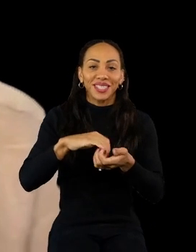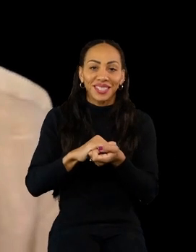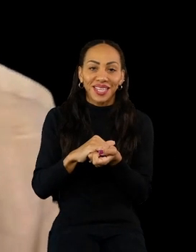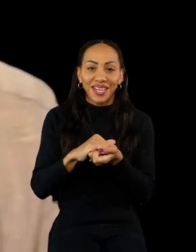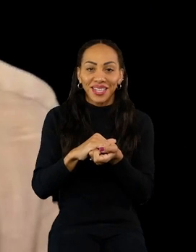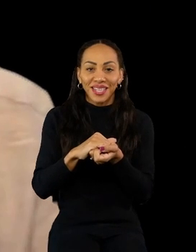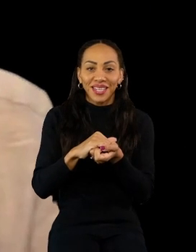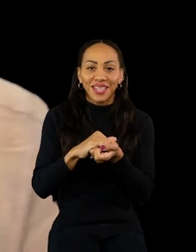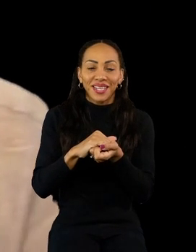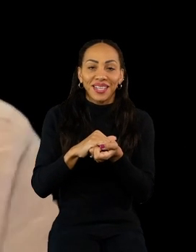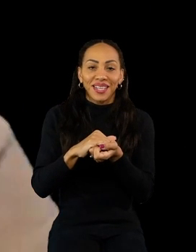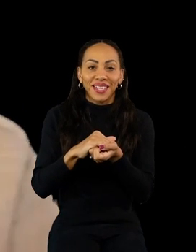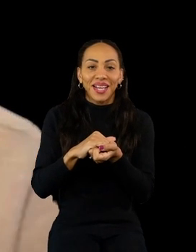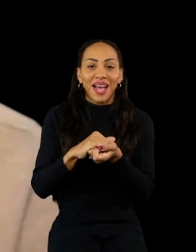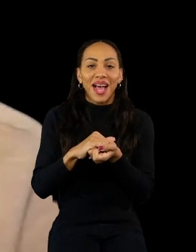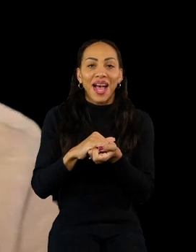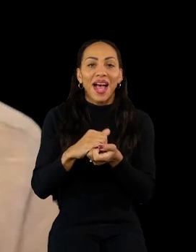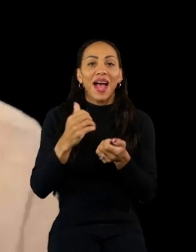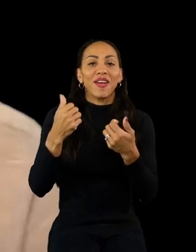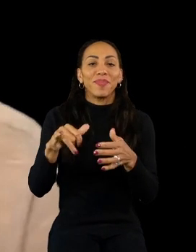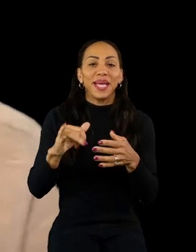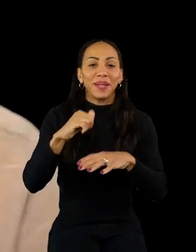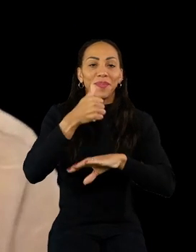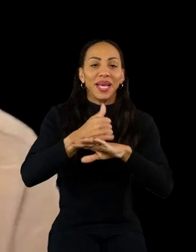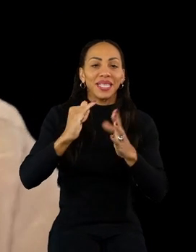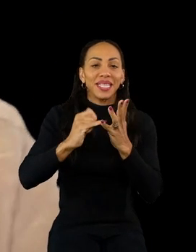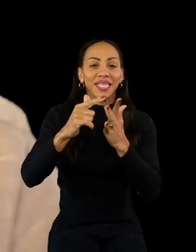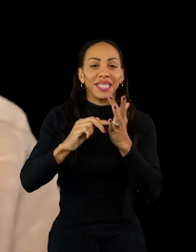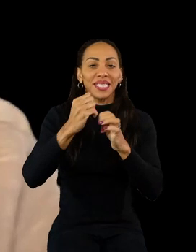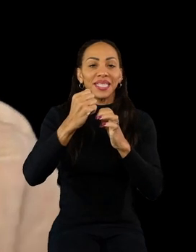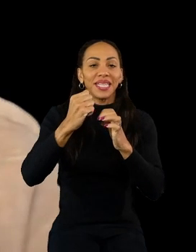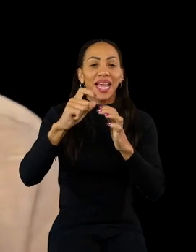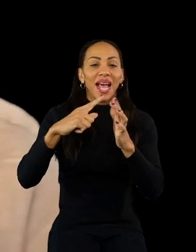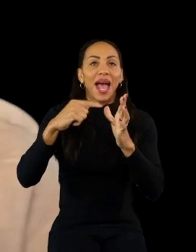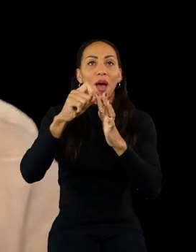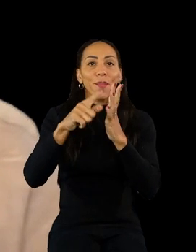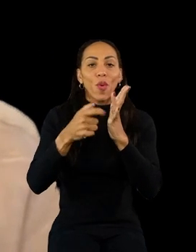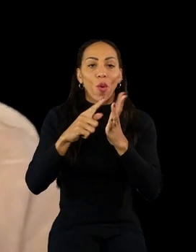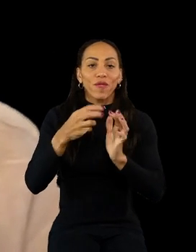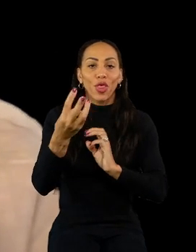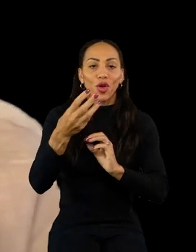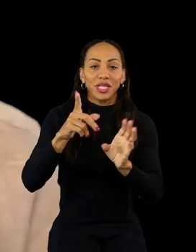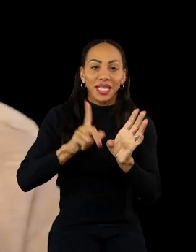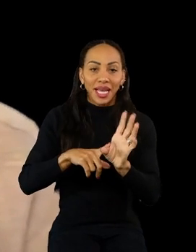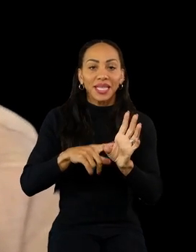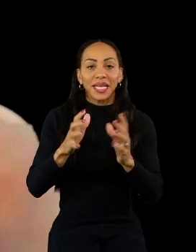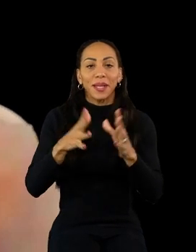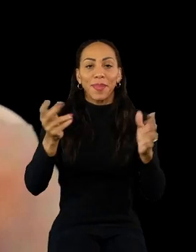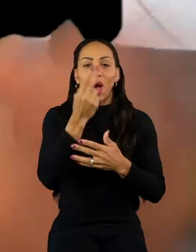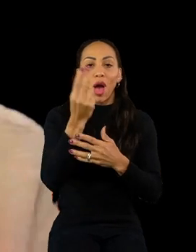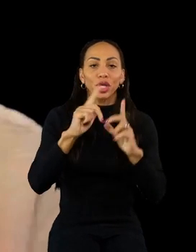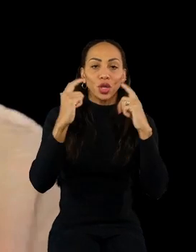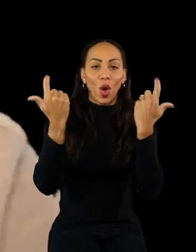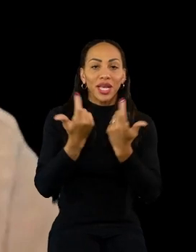From Manchester. But now I've been in Singapore for 13 years. I'm president of a big arts college here,